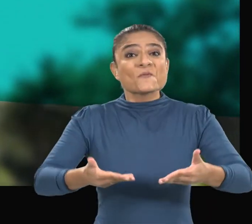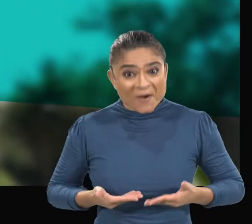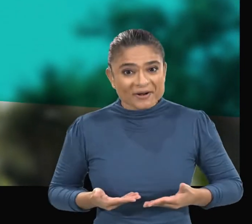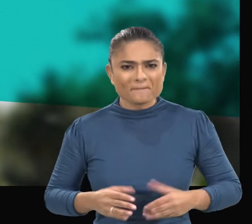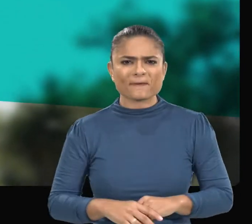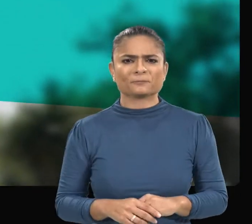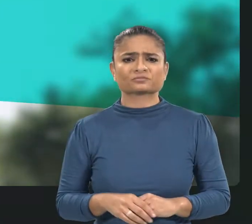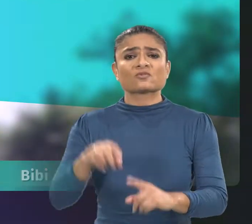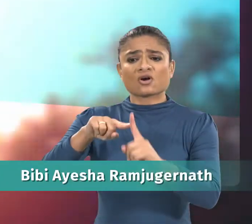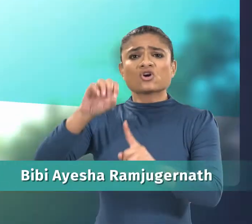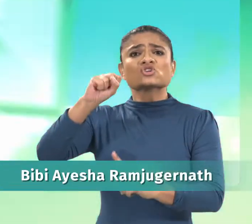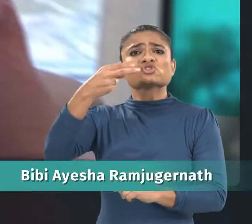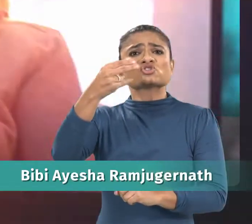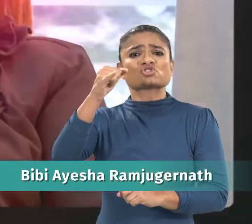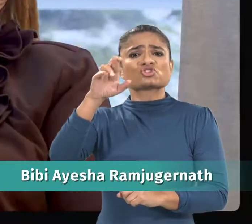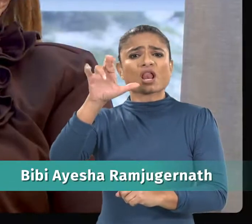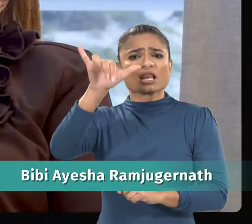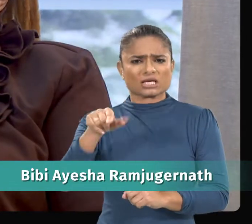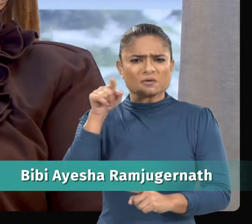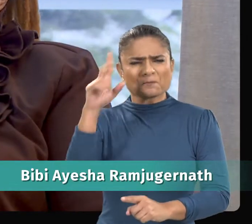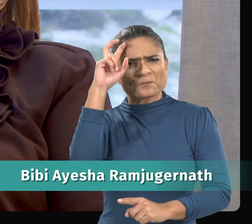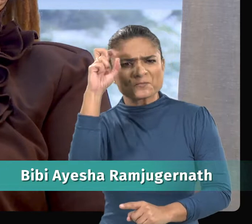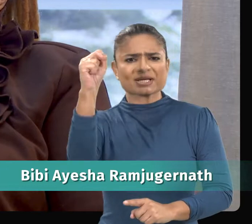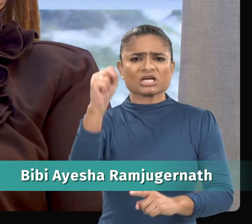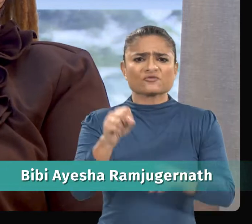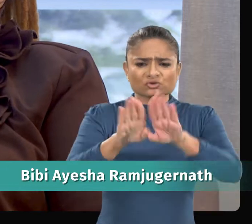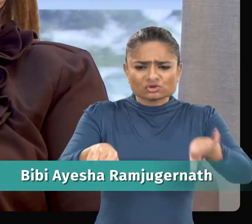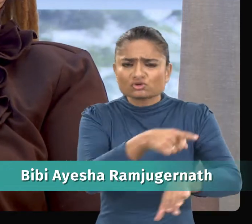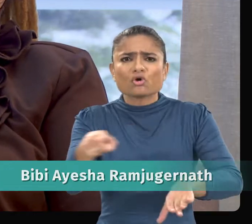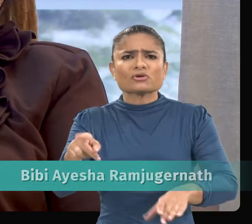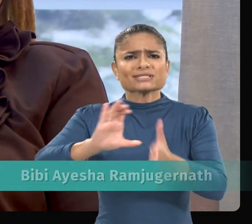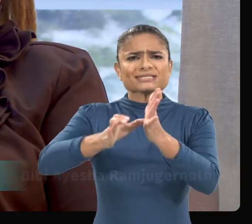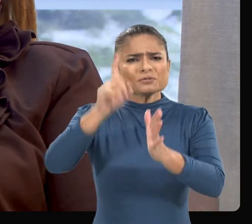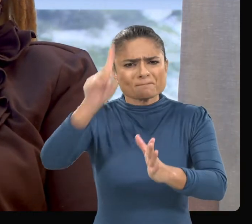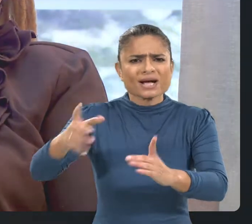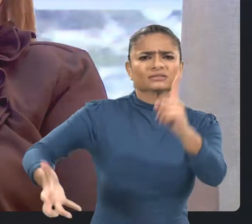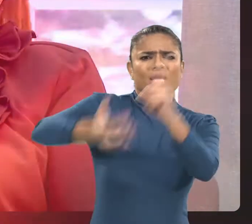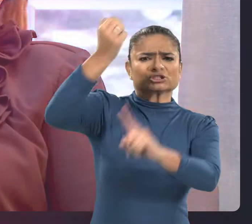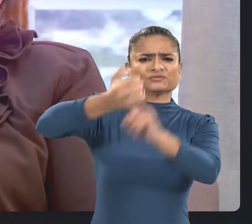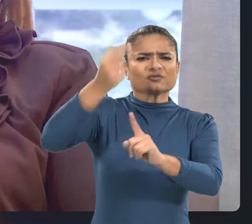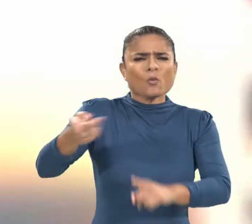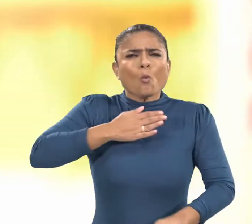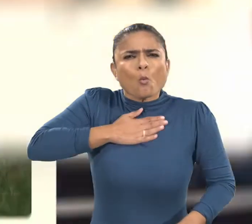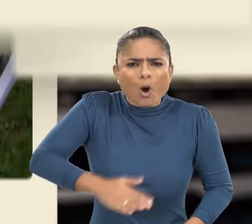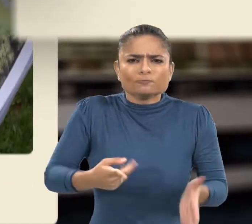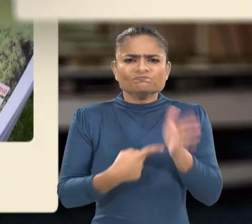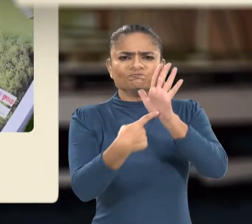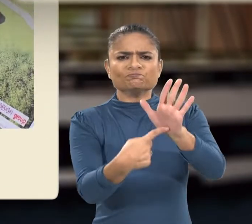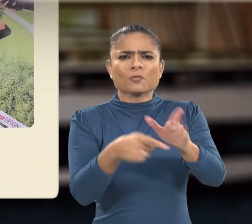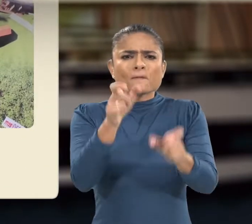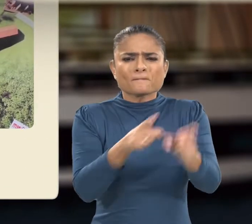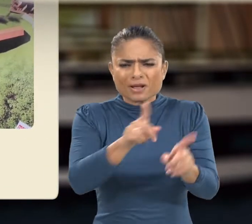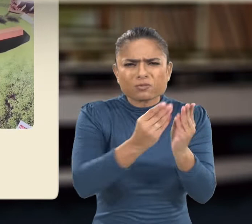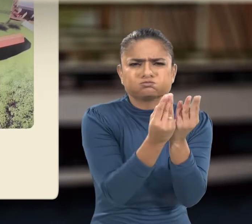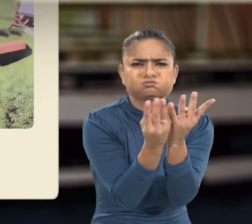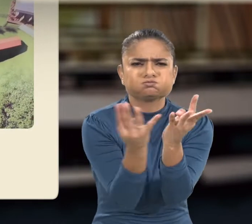Welcome back. Shirley Mulder believes there are specific interventions she would like to see municipalities and